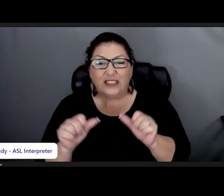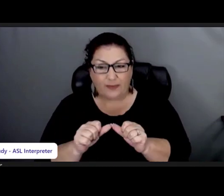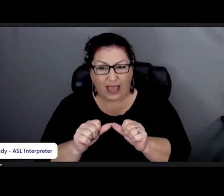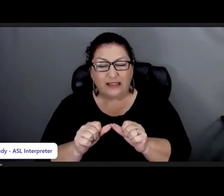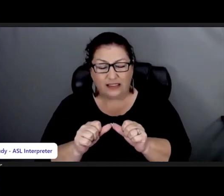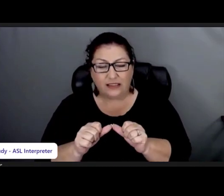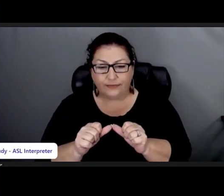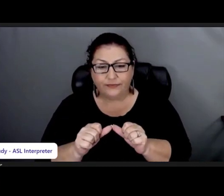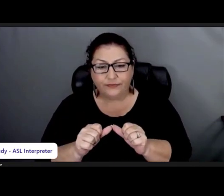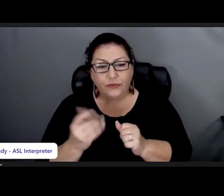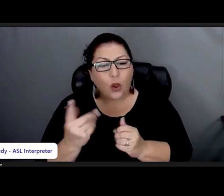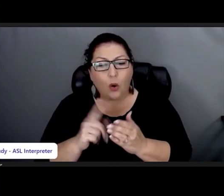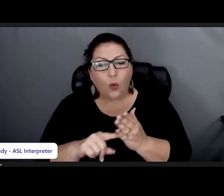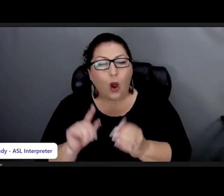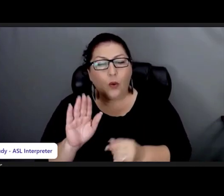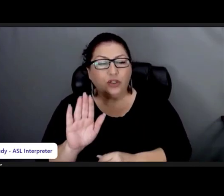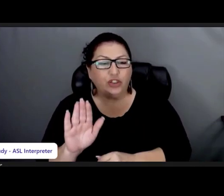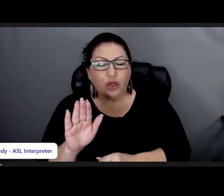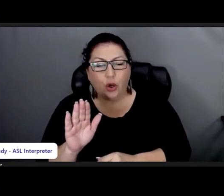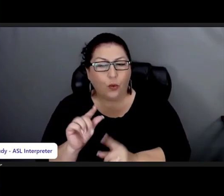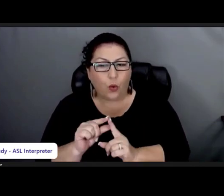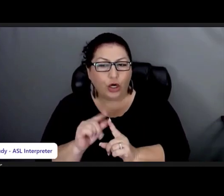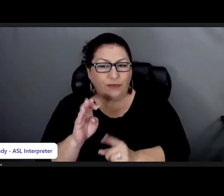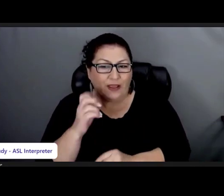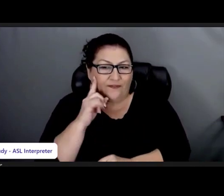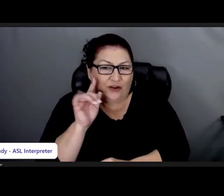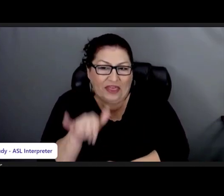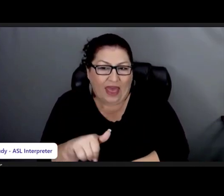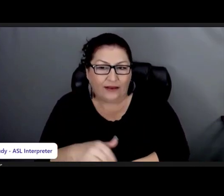off, what would your words be for that?